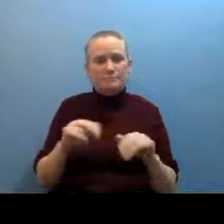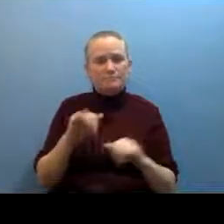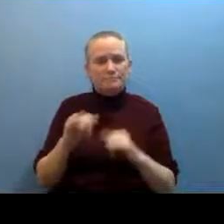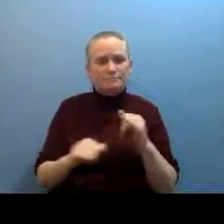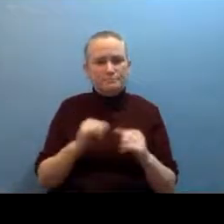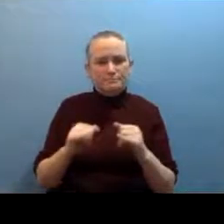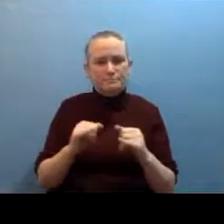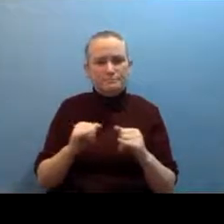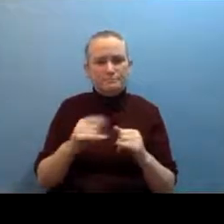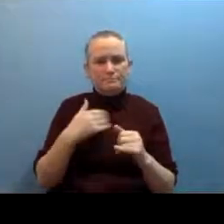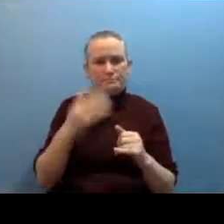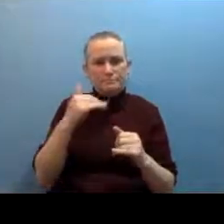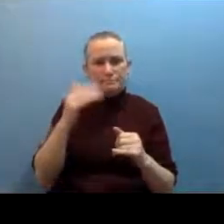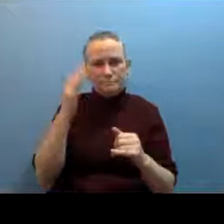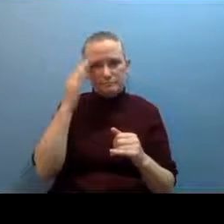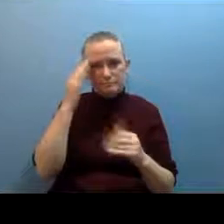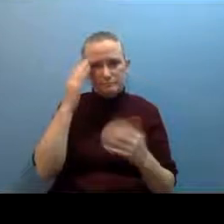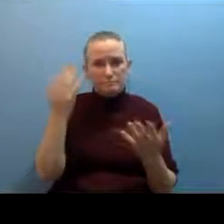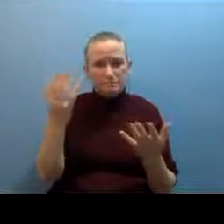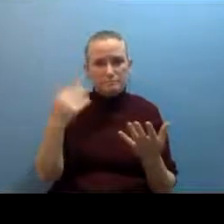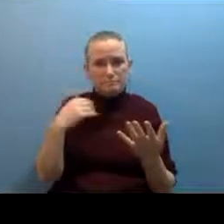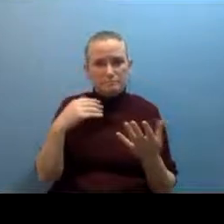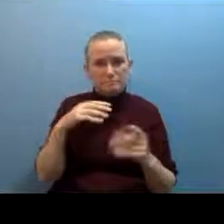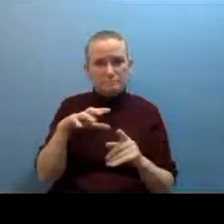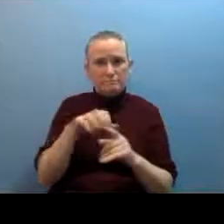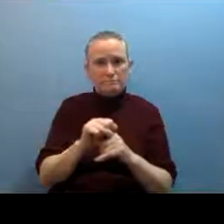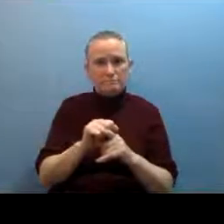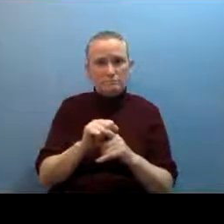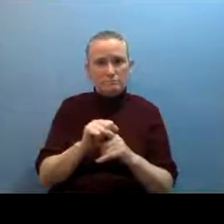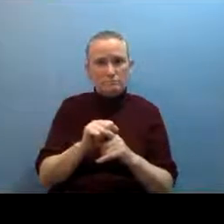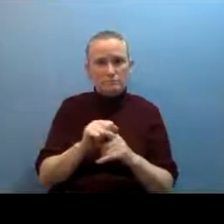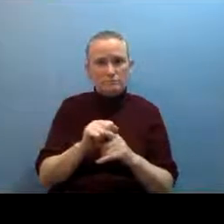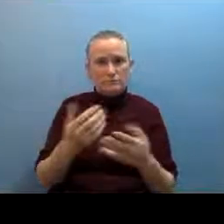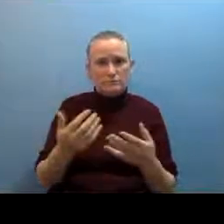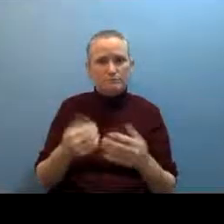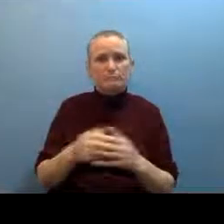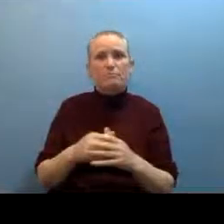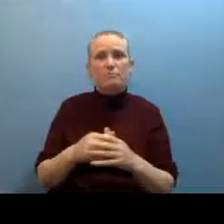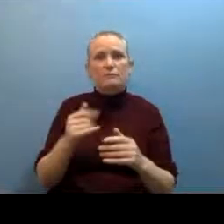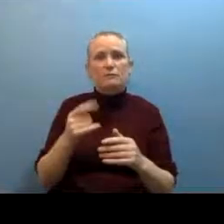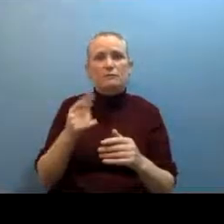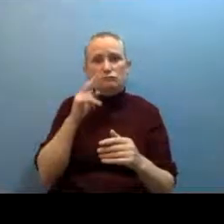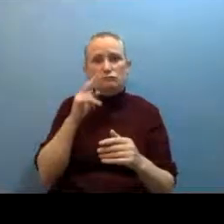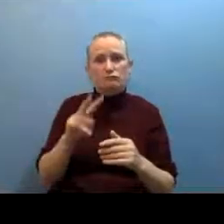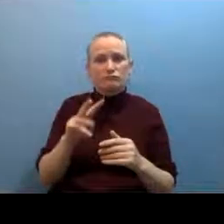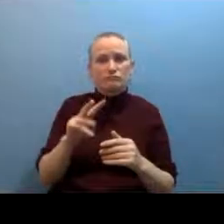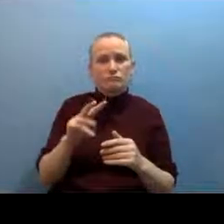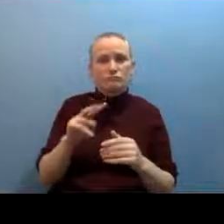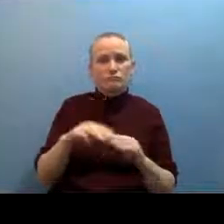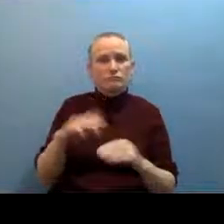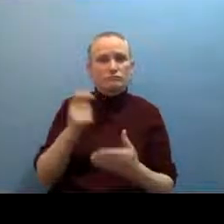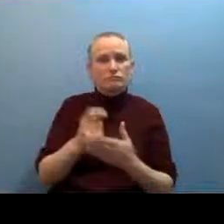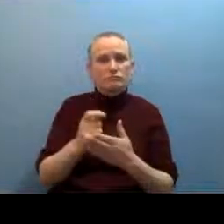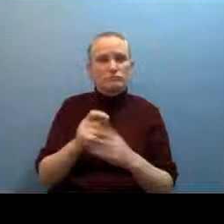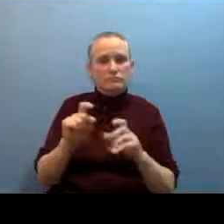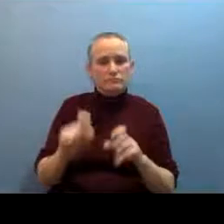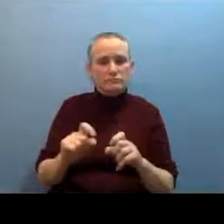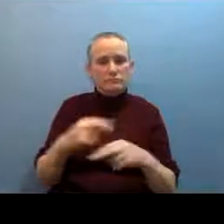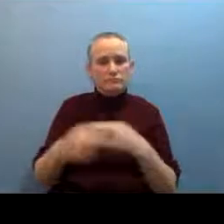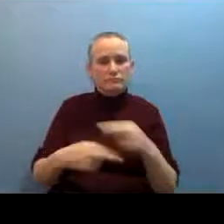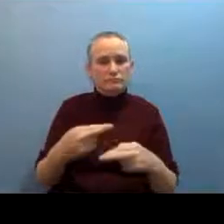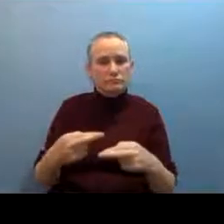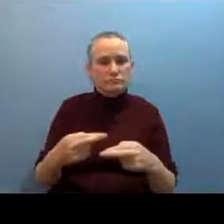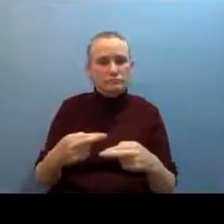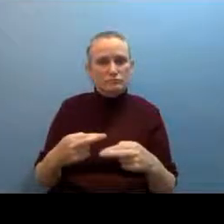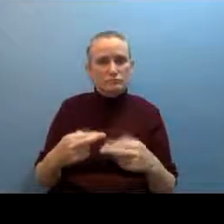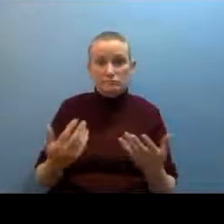let the person know that you recognize what's going on. So, maybe you've noticed they're spending more time in their room, and